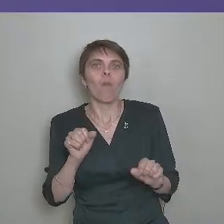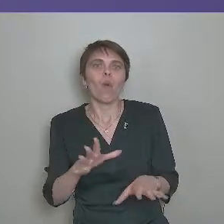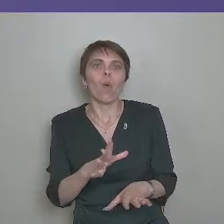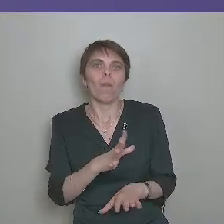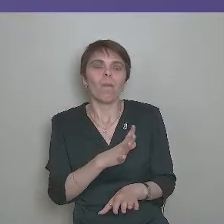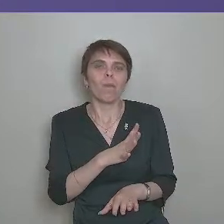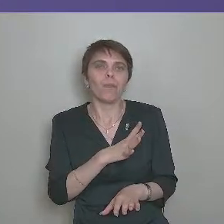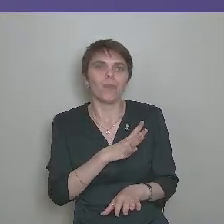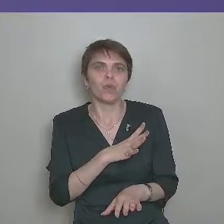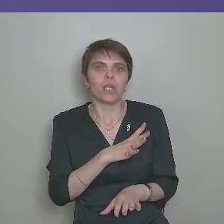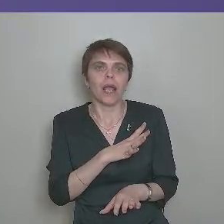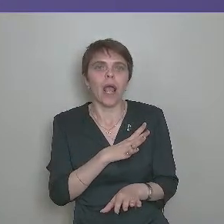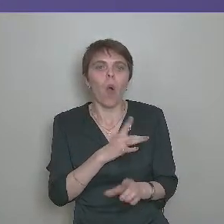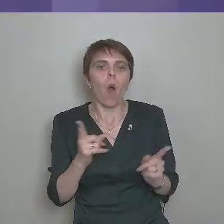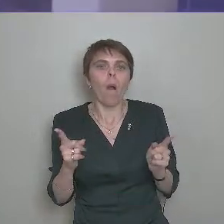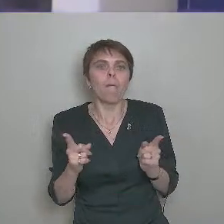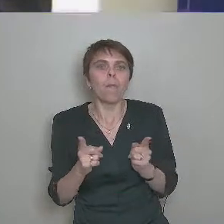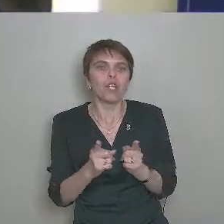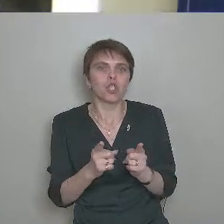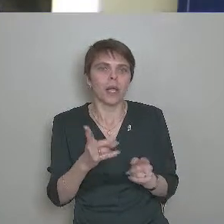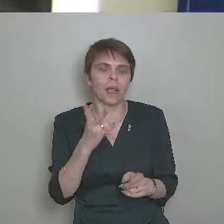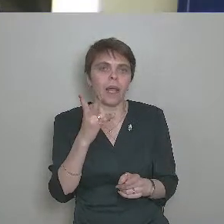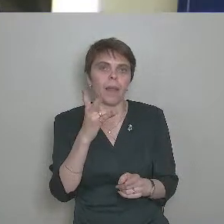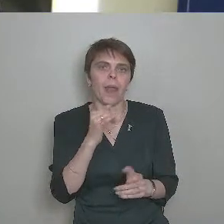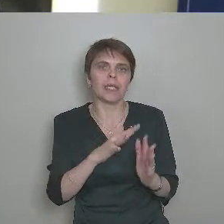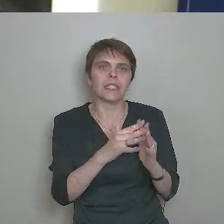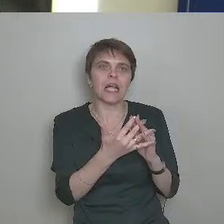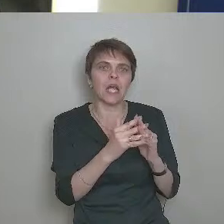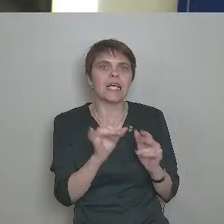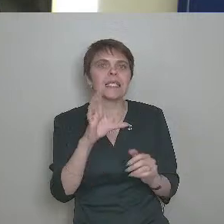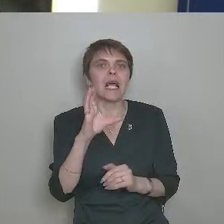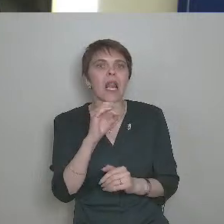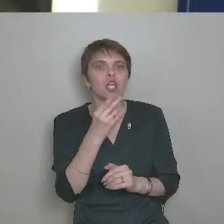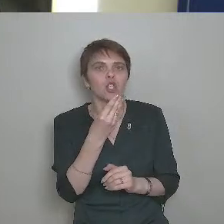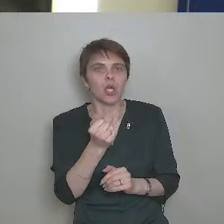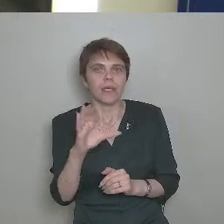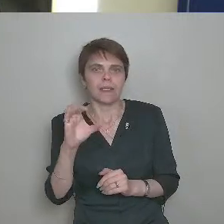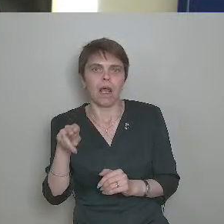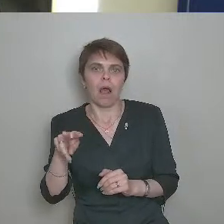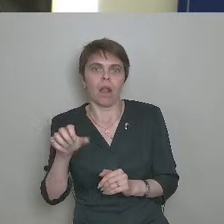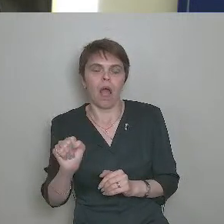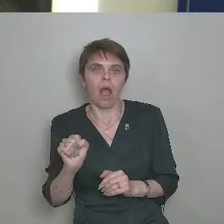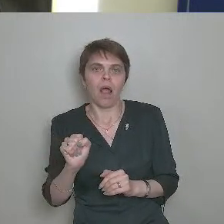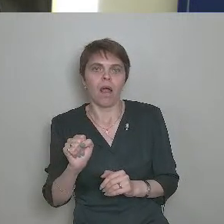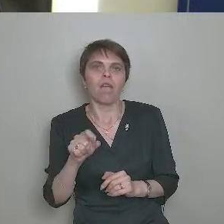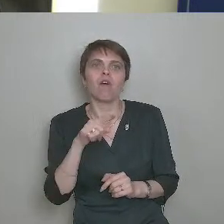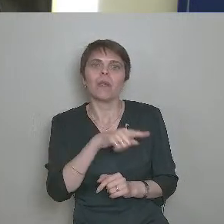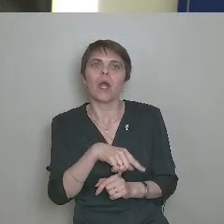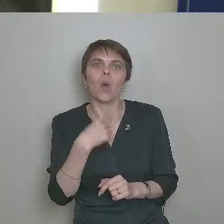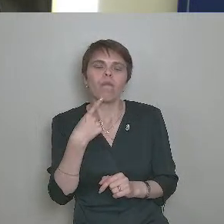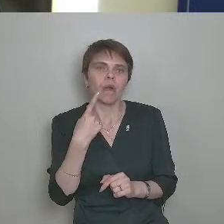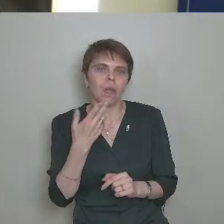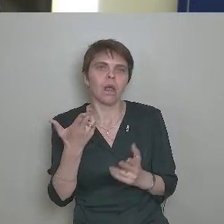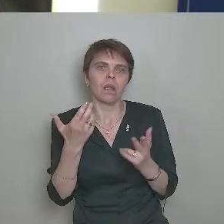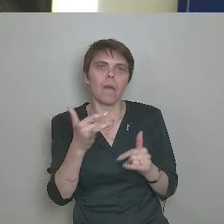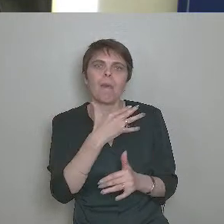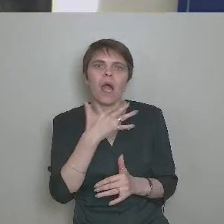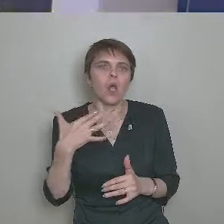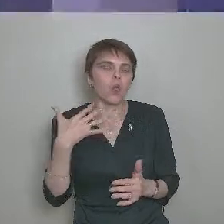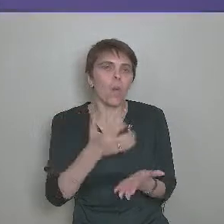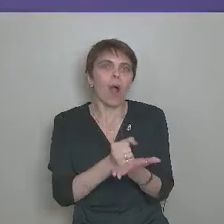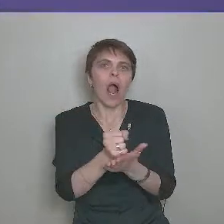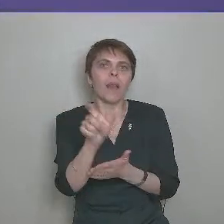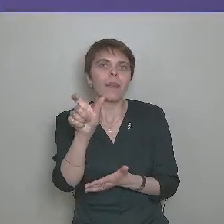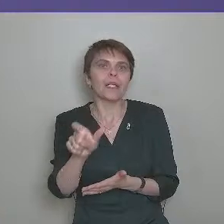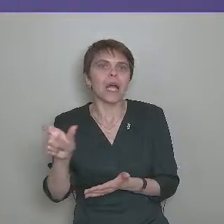that it could have been, there should have been a limitation at the level of a village or a settlement. Yes, they were saying